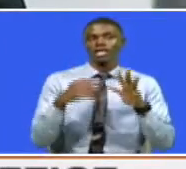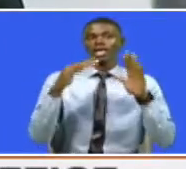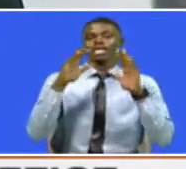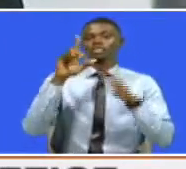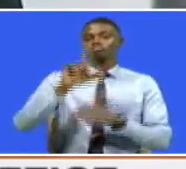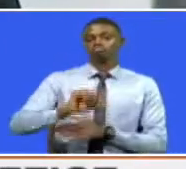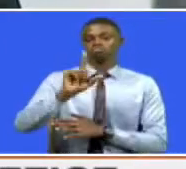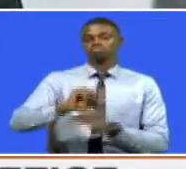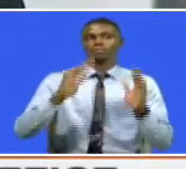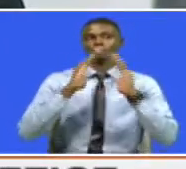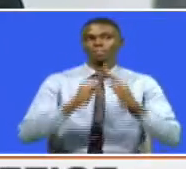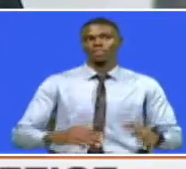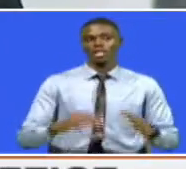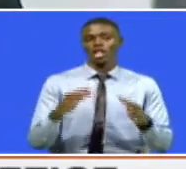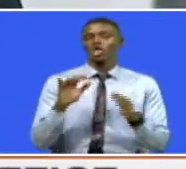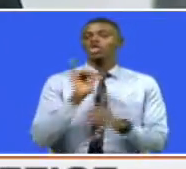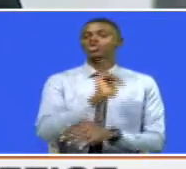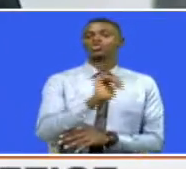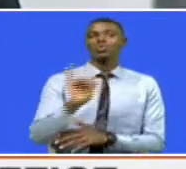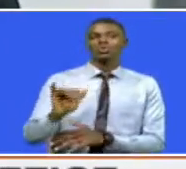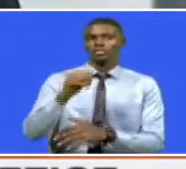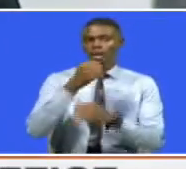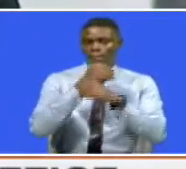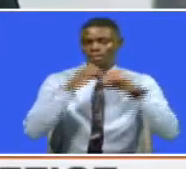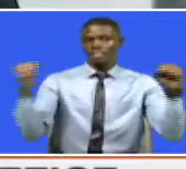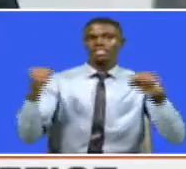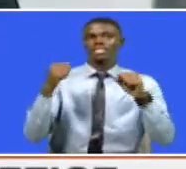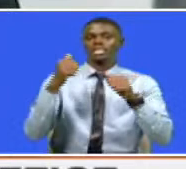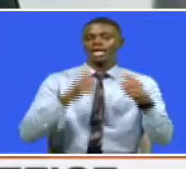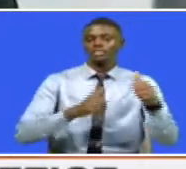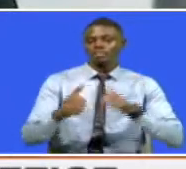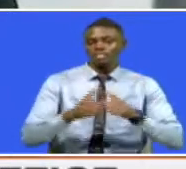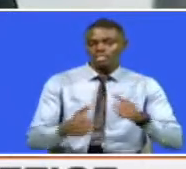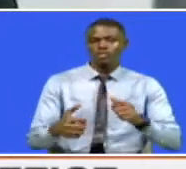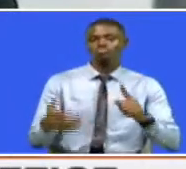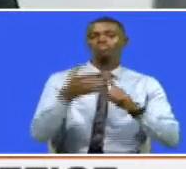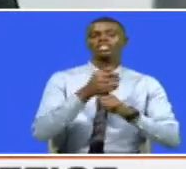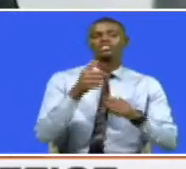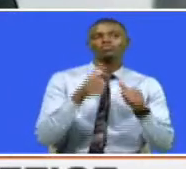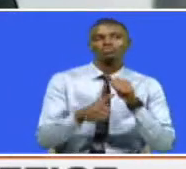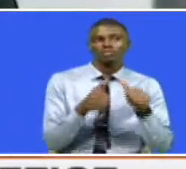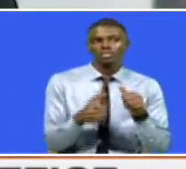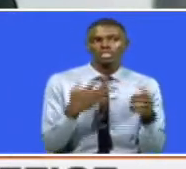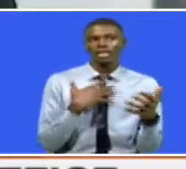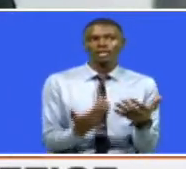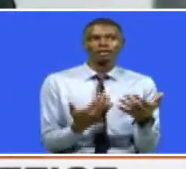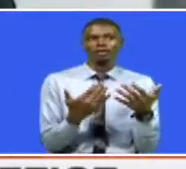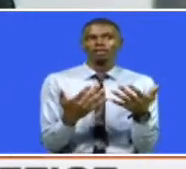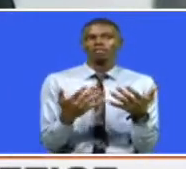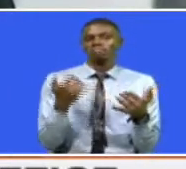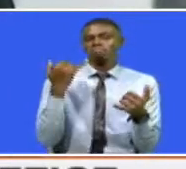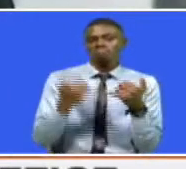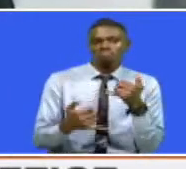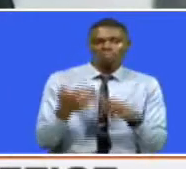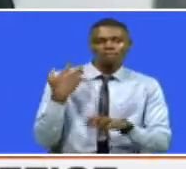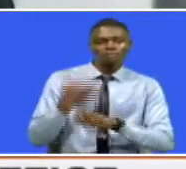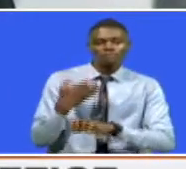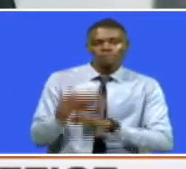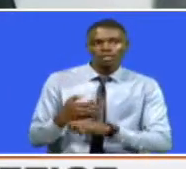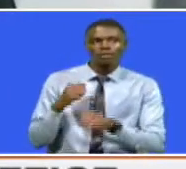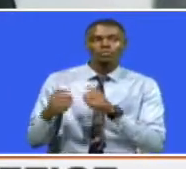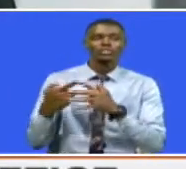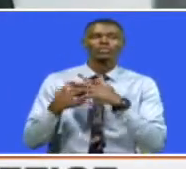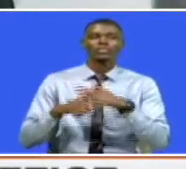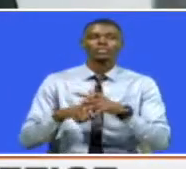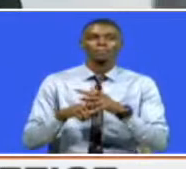housing. Which of those is the president's administration delivering on? Which of those is he finding a bit of a hard start to begin